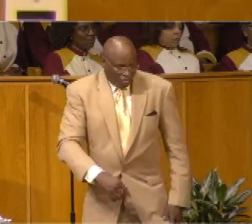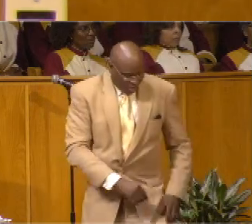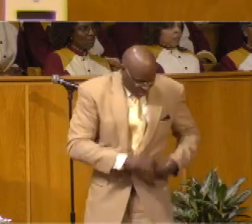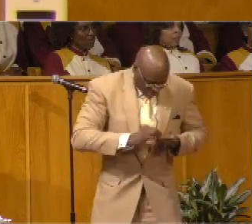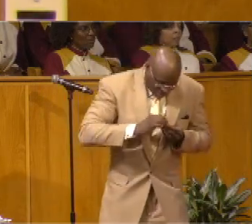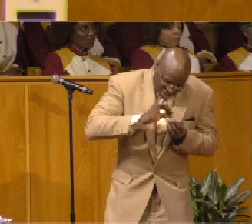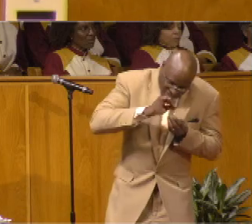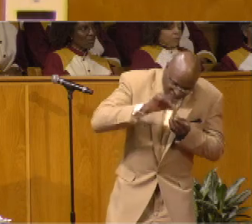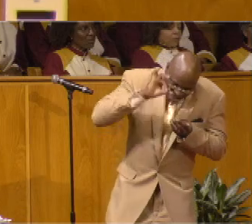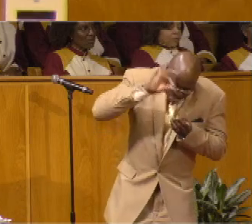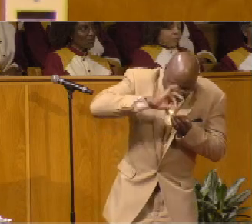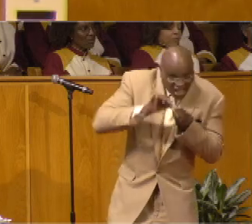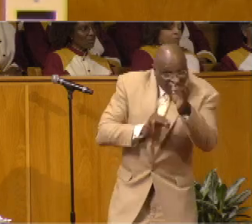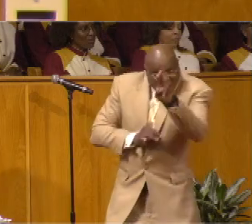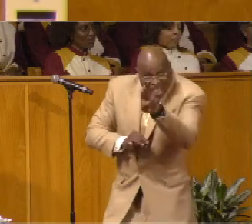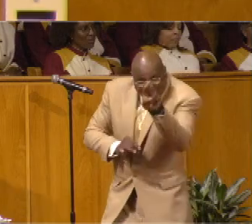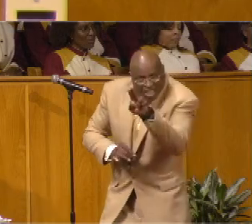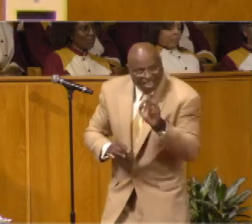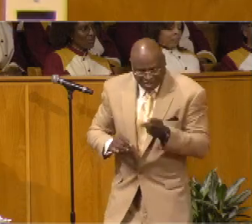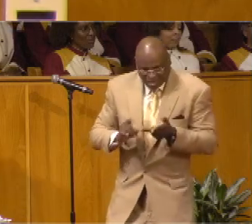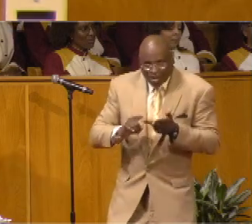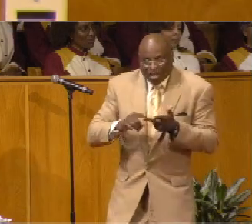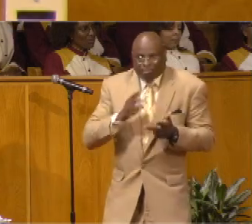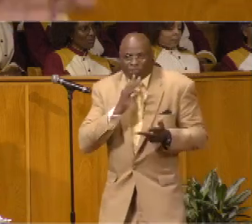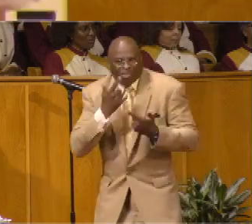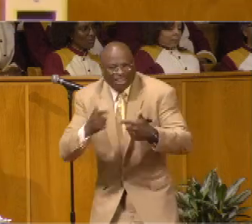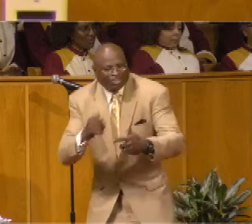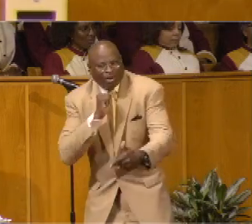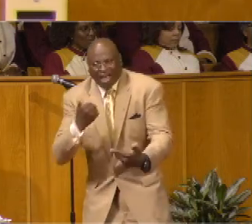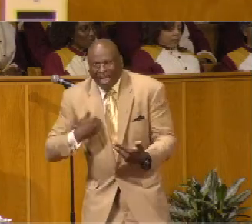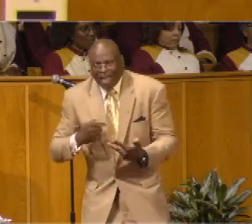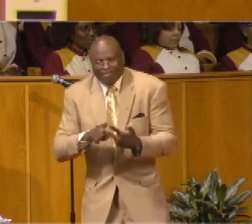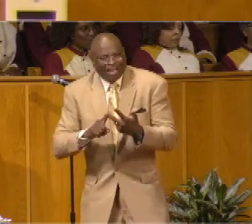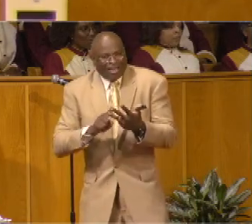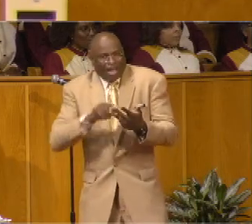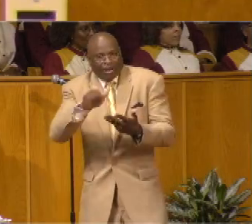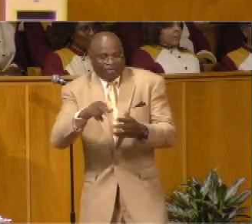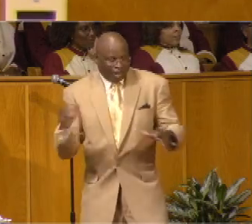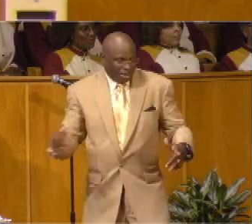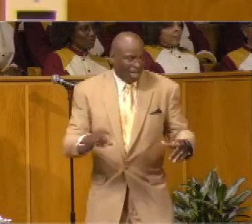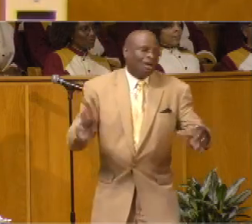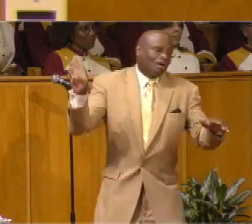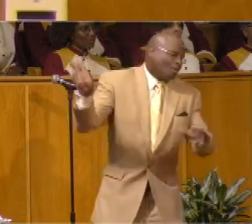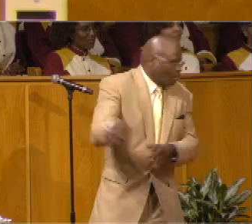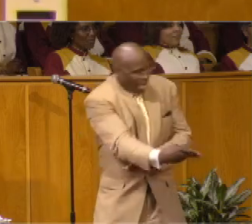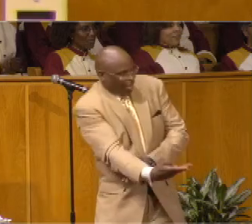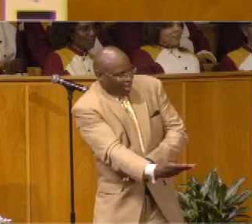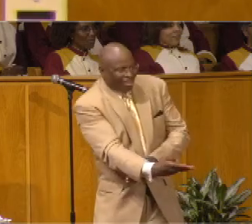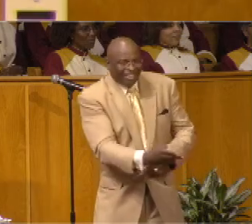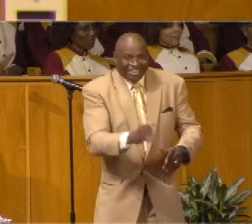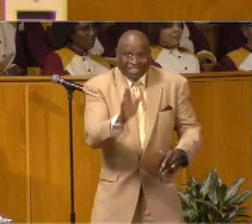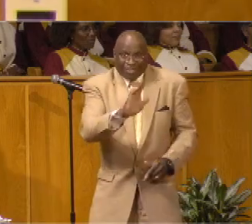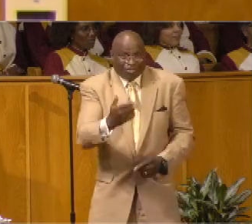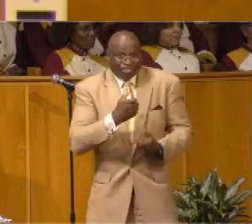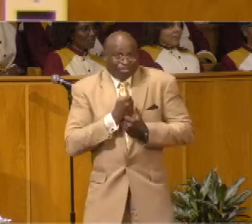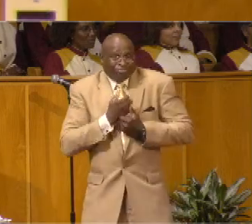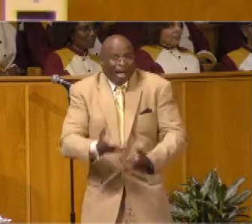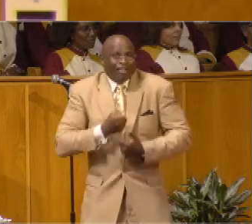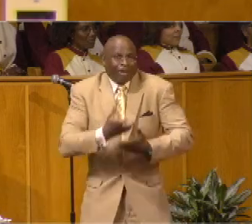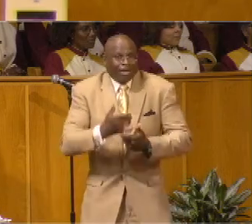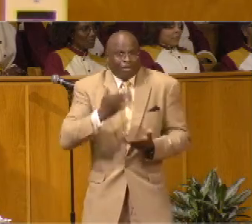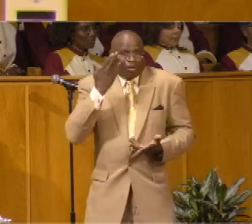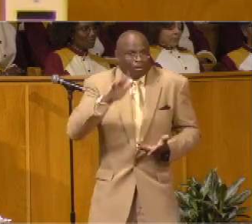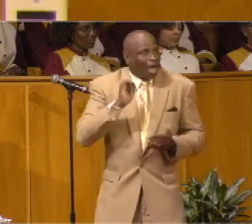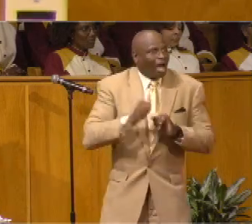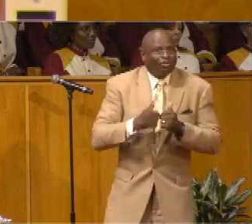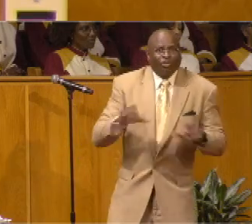purse, and you don't talk in tongues, and you have never laid out at the altar, since you don't shout and know, you don't